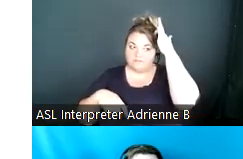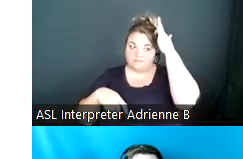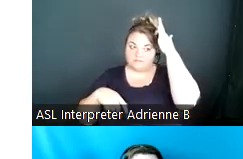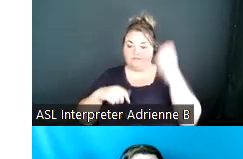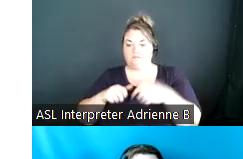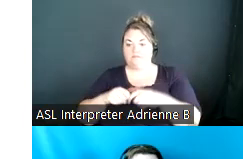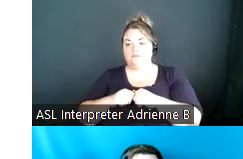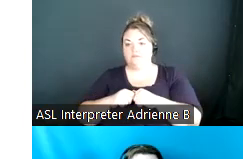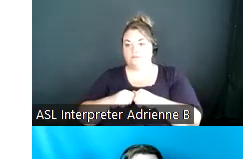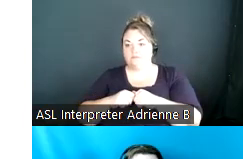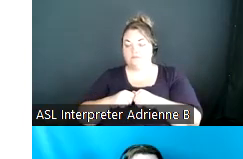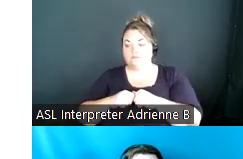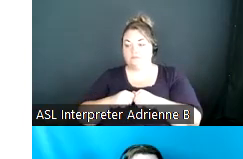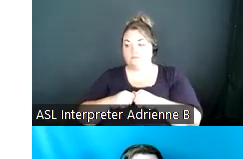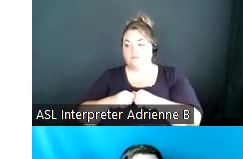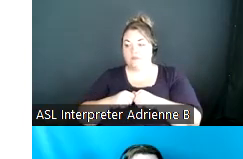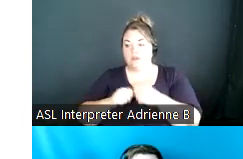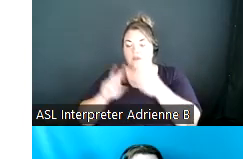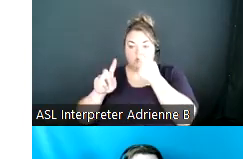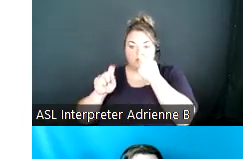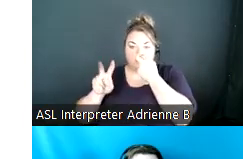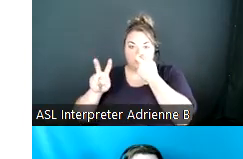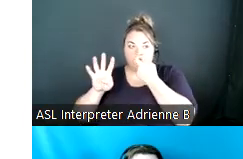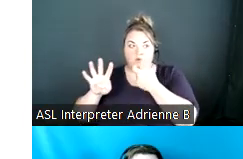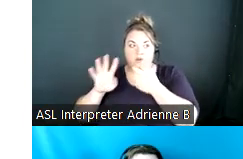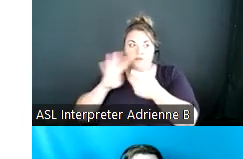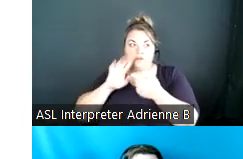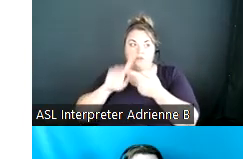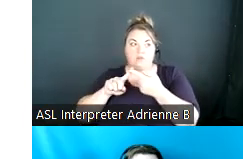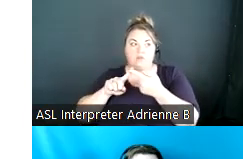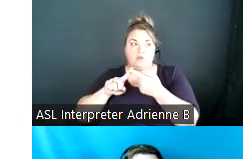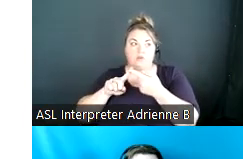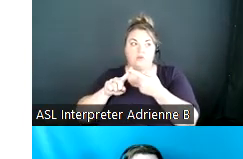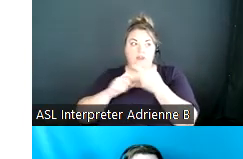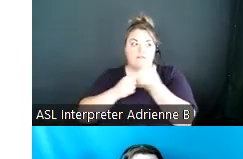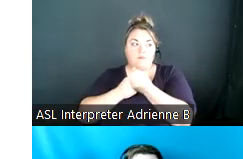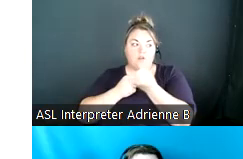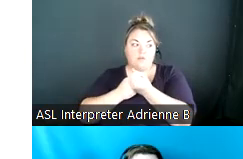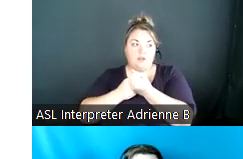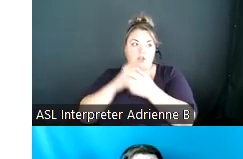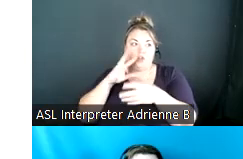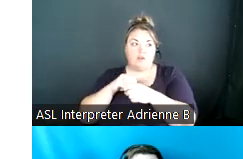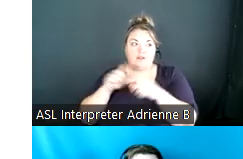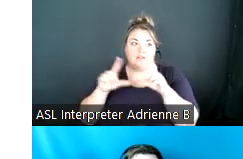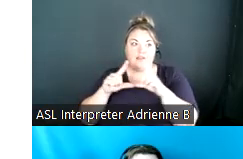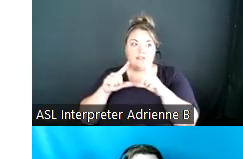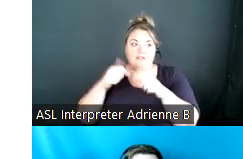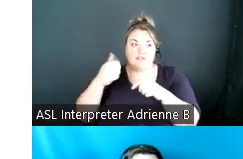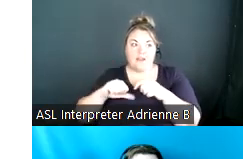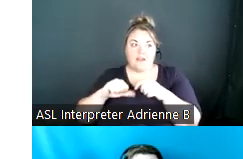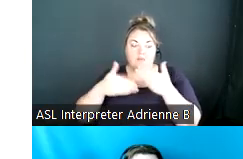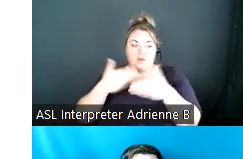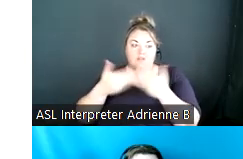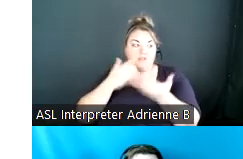2.24 speaks to enforcement. including license denials, the process for